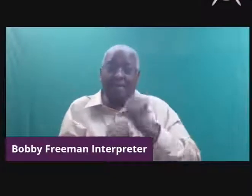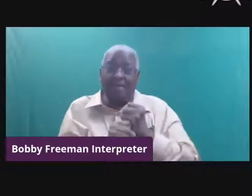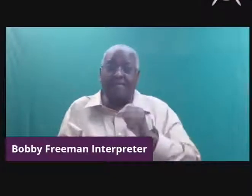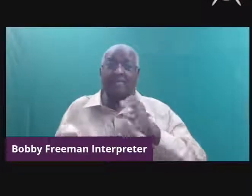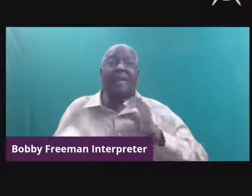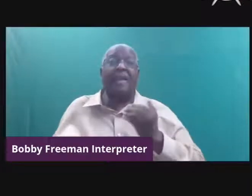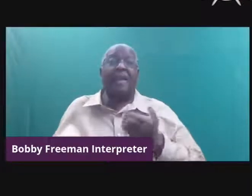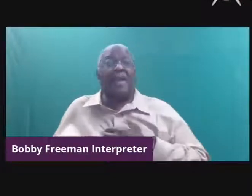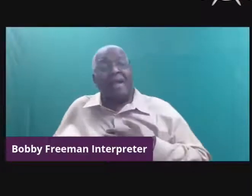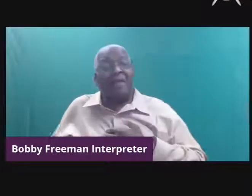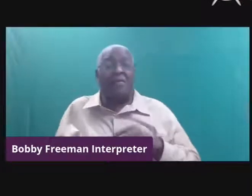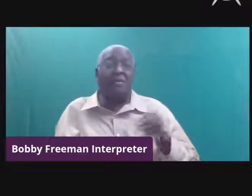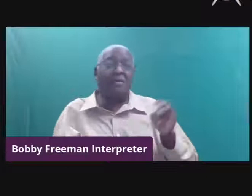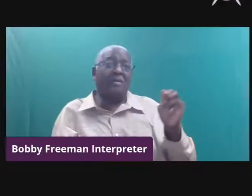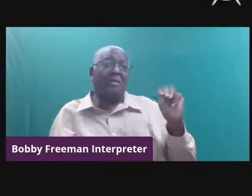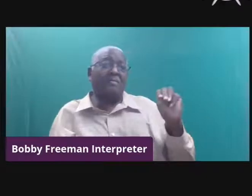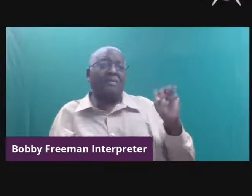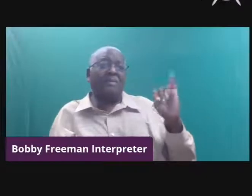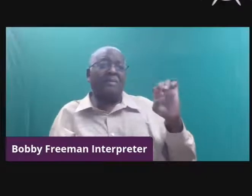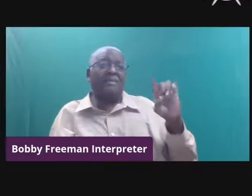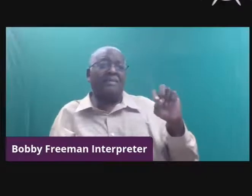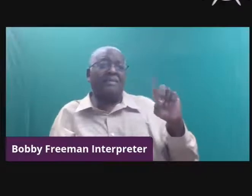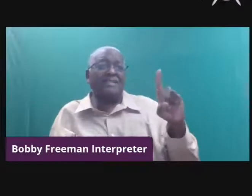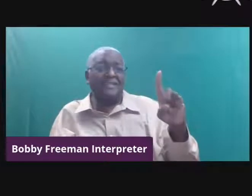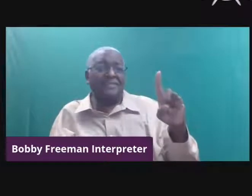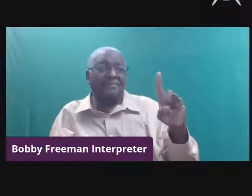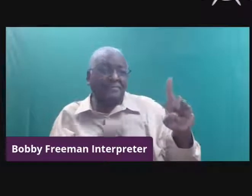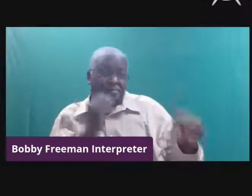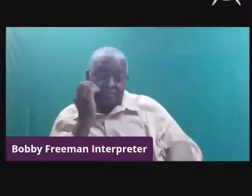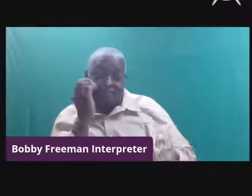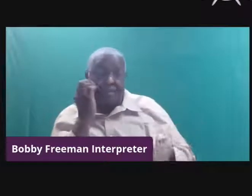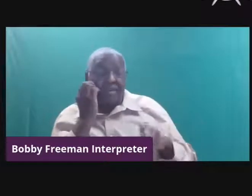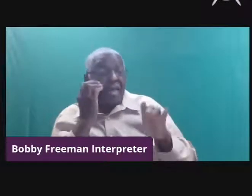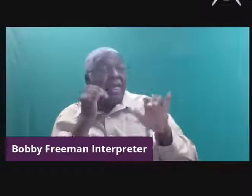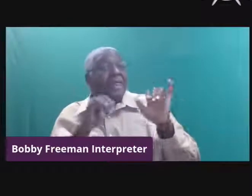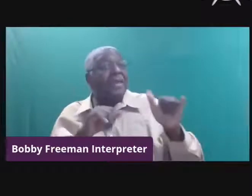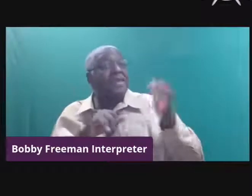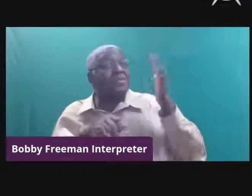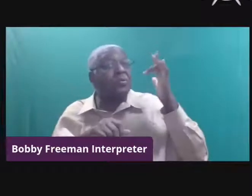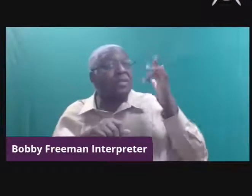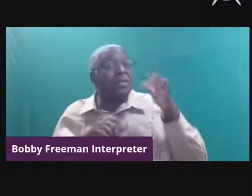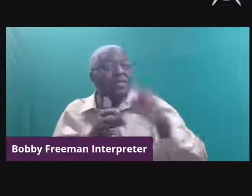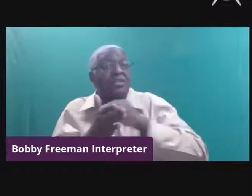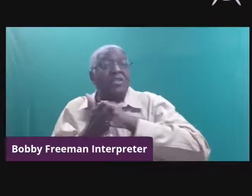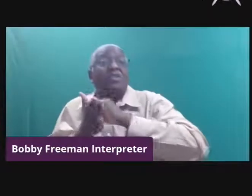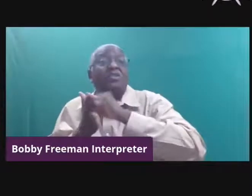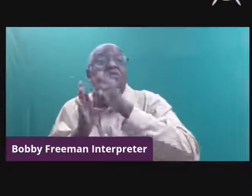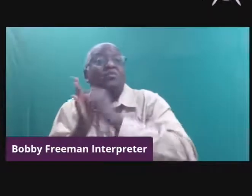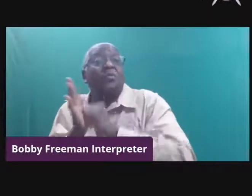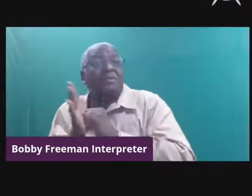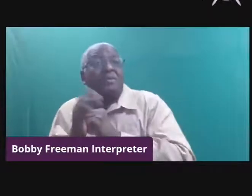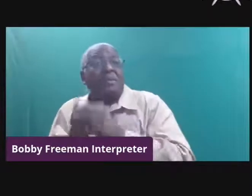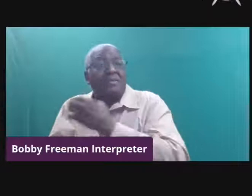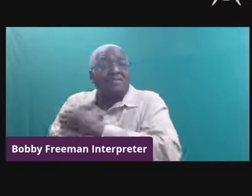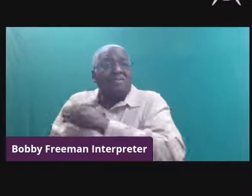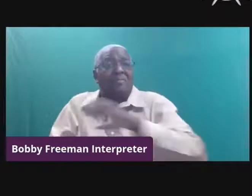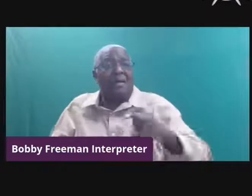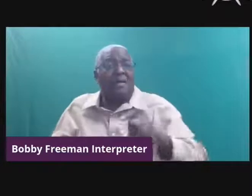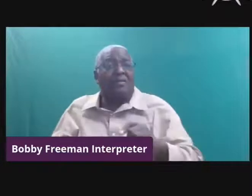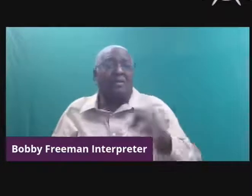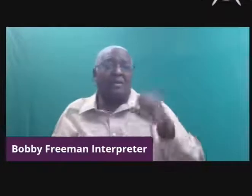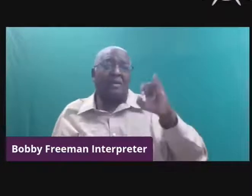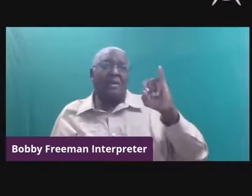mind that keeps us. That's why this scripture is so powerful, right? Isaiah is writing this as a part